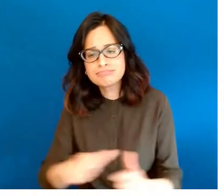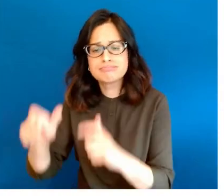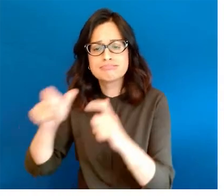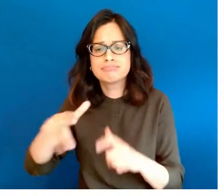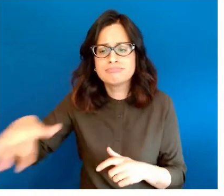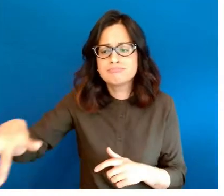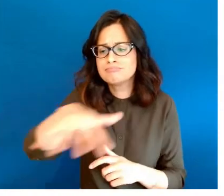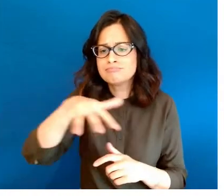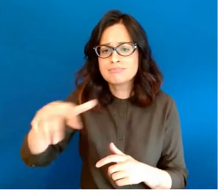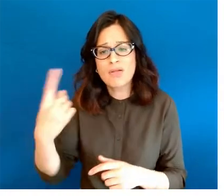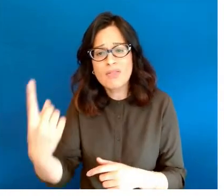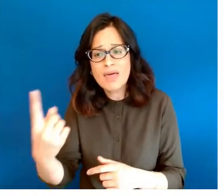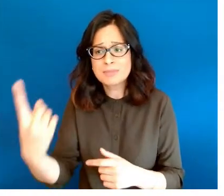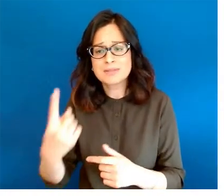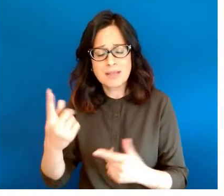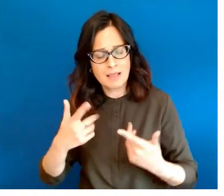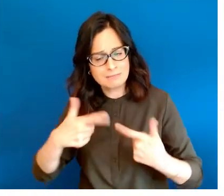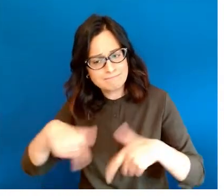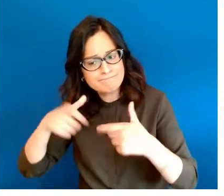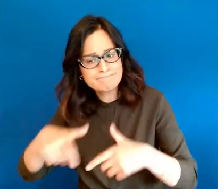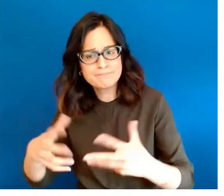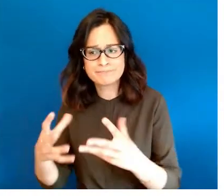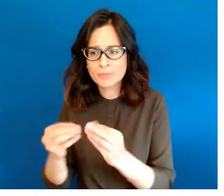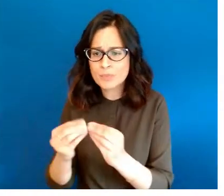with allergic disease and their families.